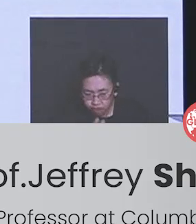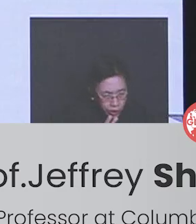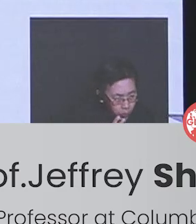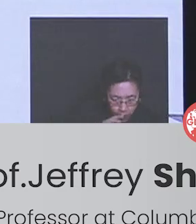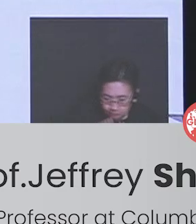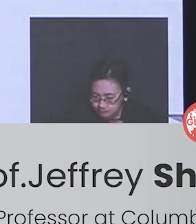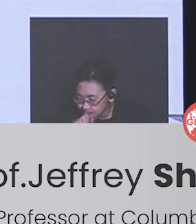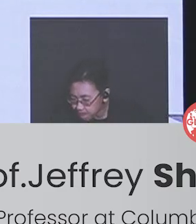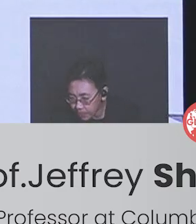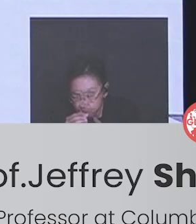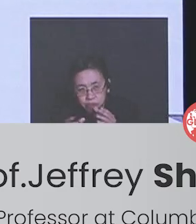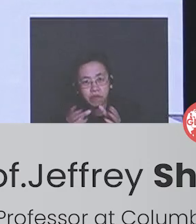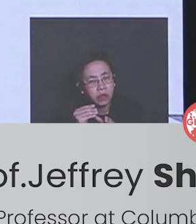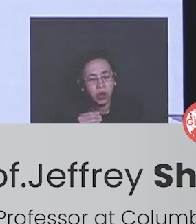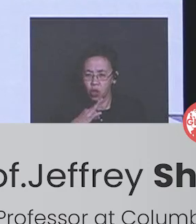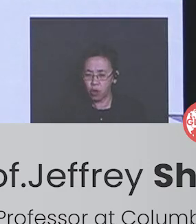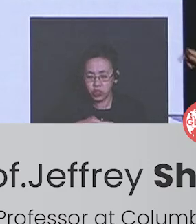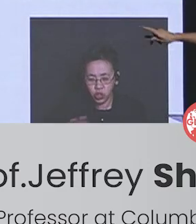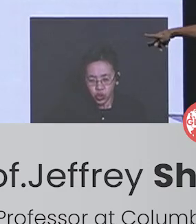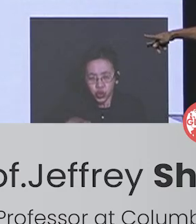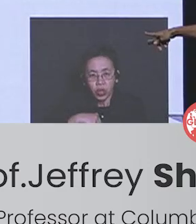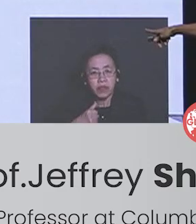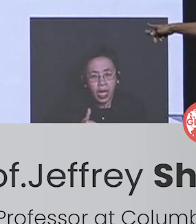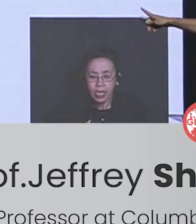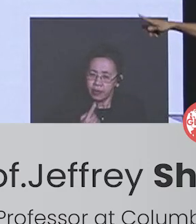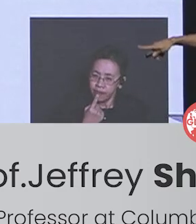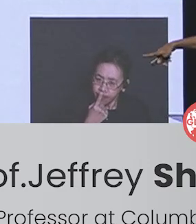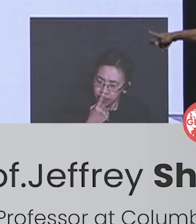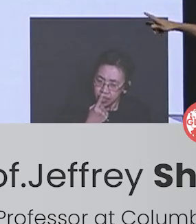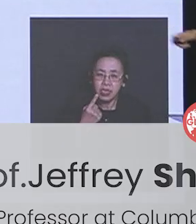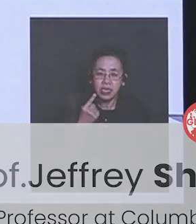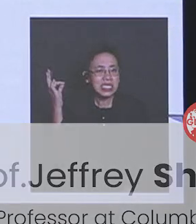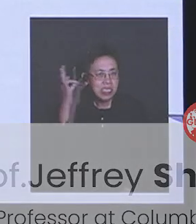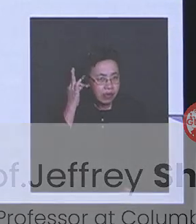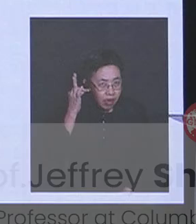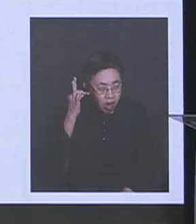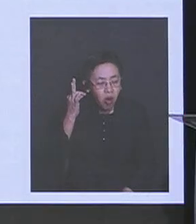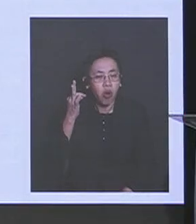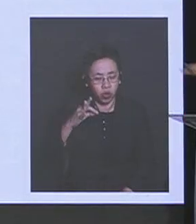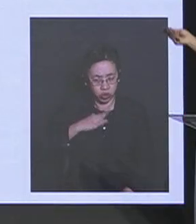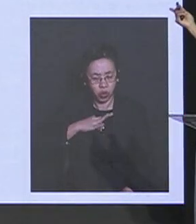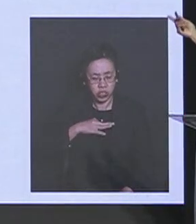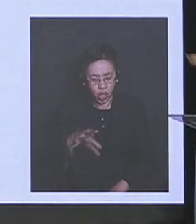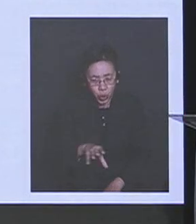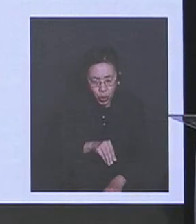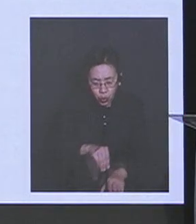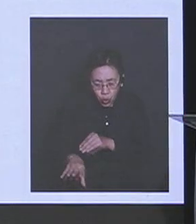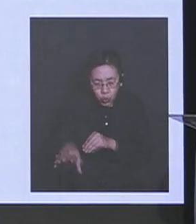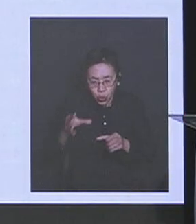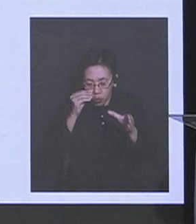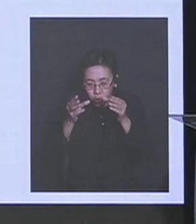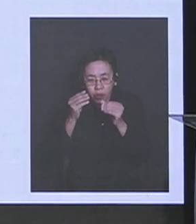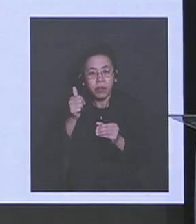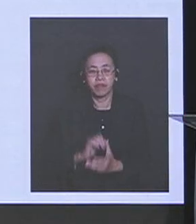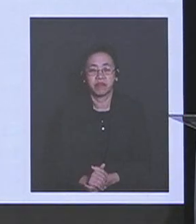Google Street View. Survey, I don't advise putting your hand in a gutter like I did for some strange reason